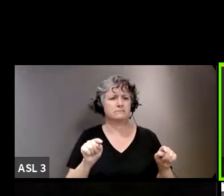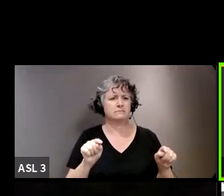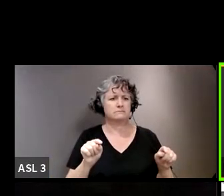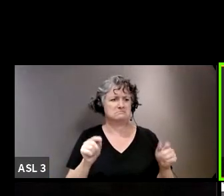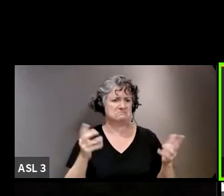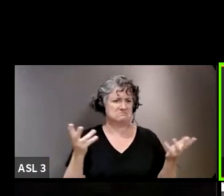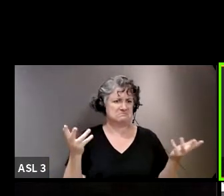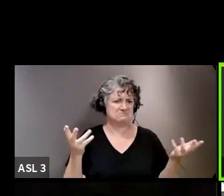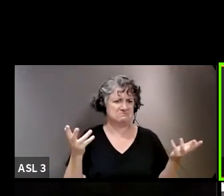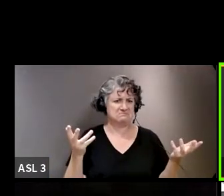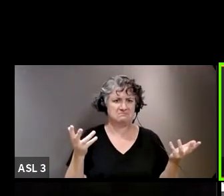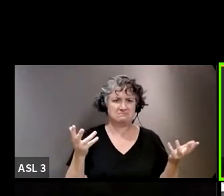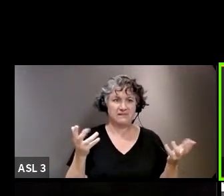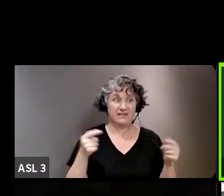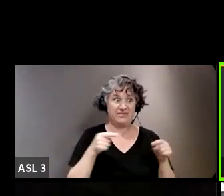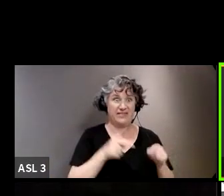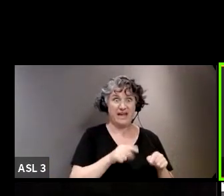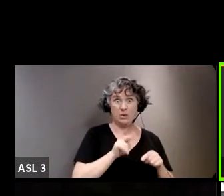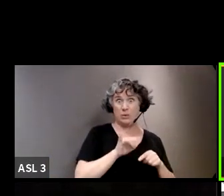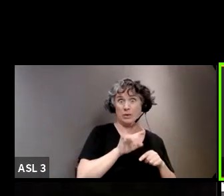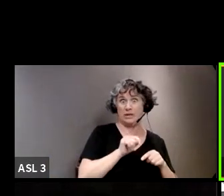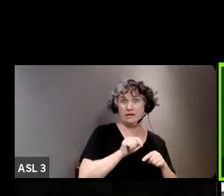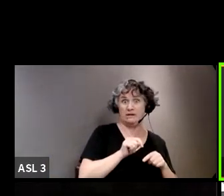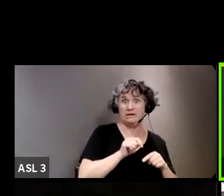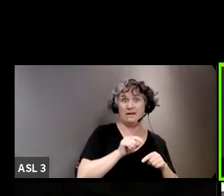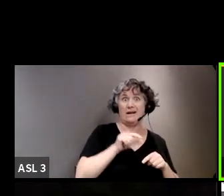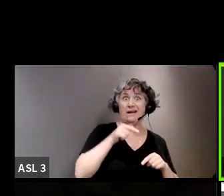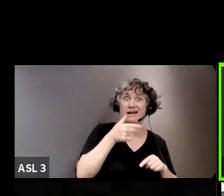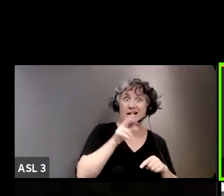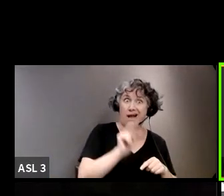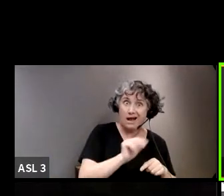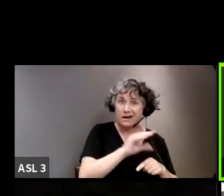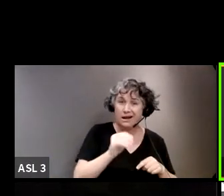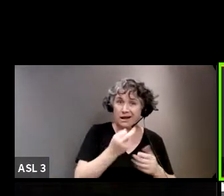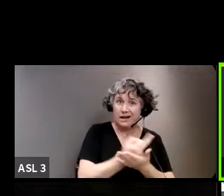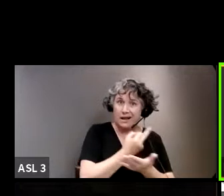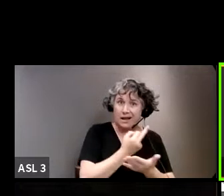to this unit concern in this present budget